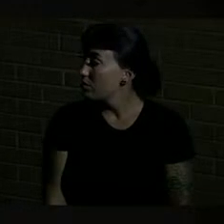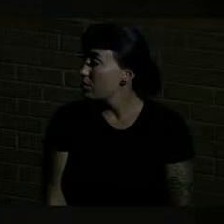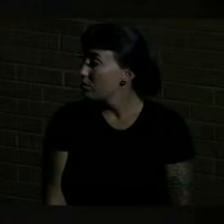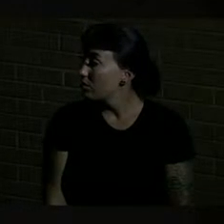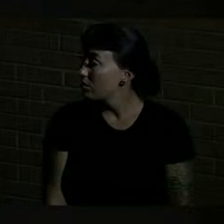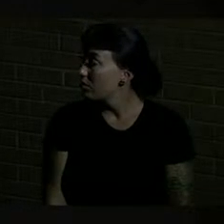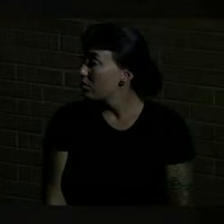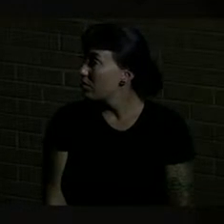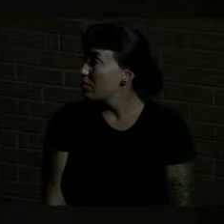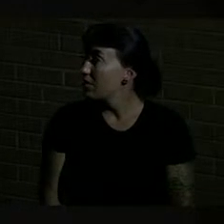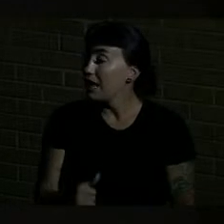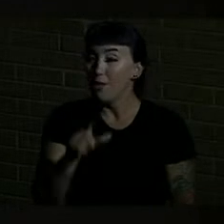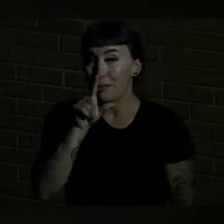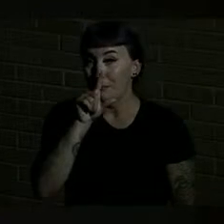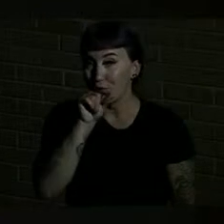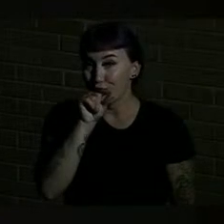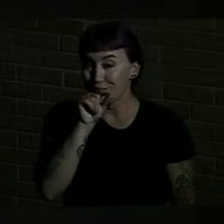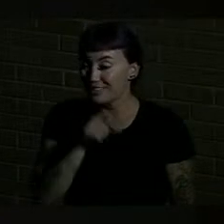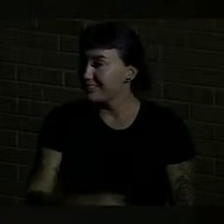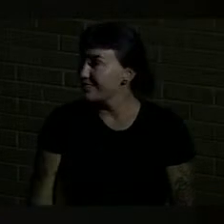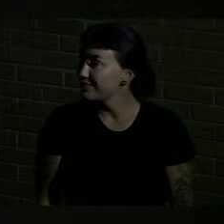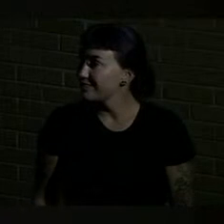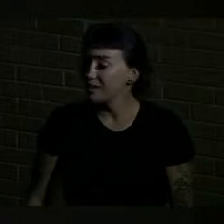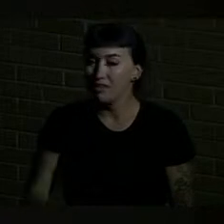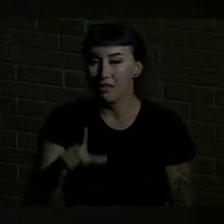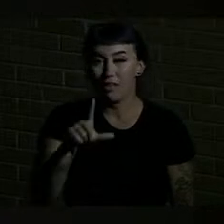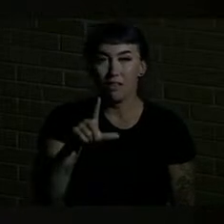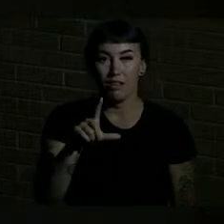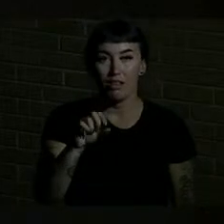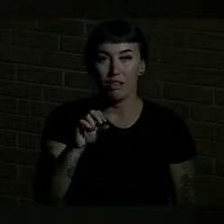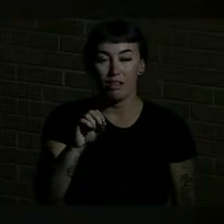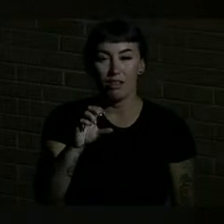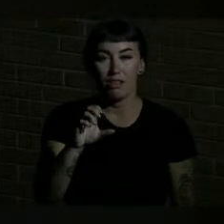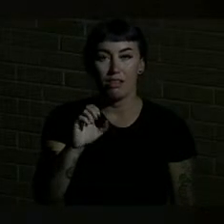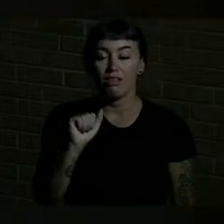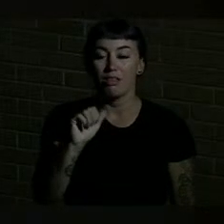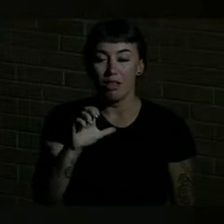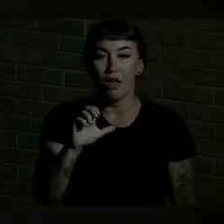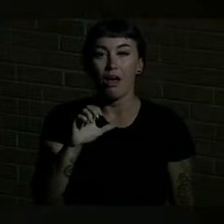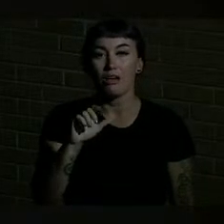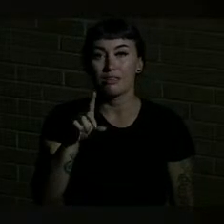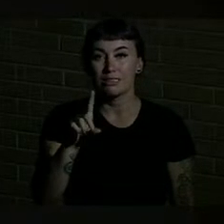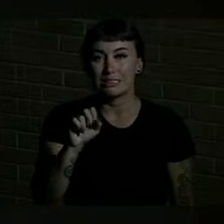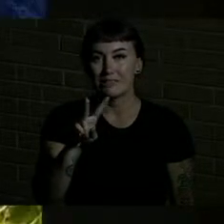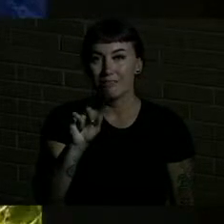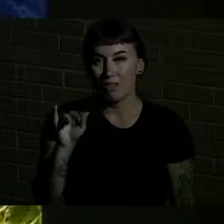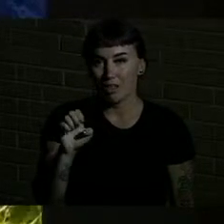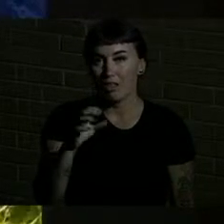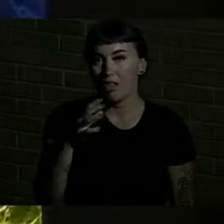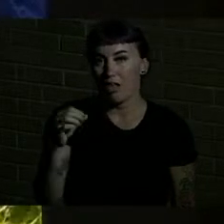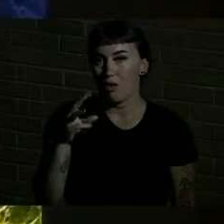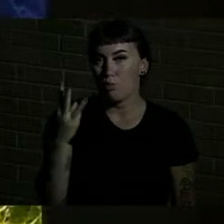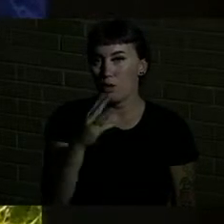Now on to the birds. This is at Lac de Ville and Westfall.